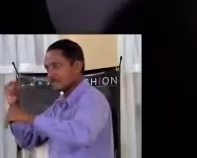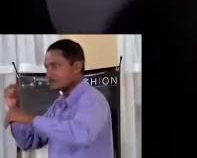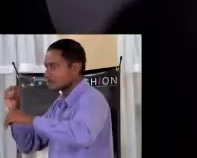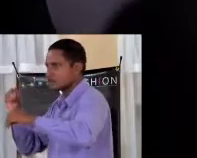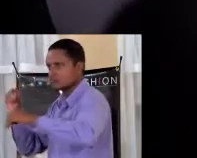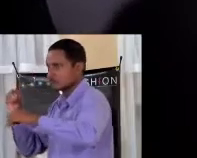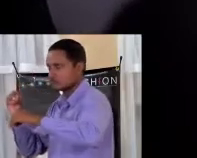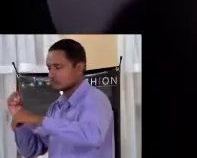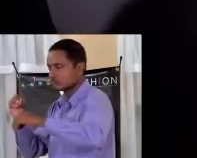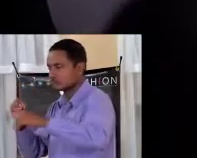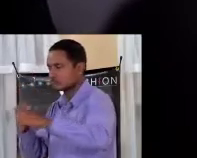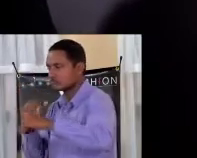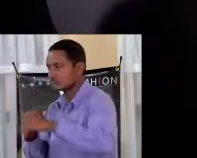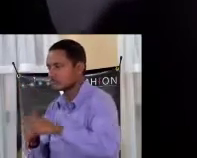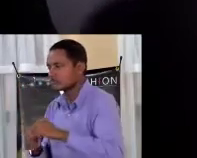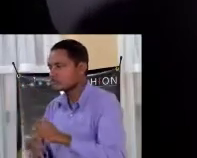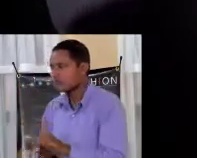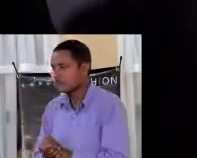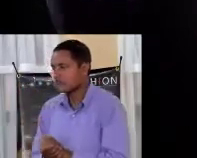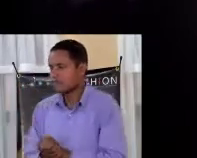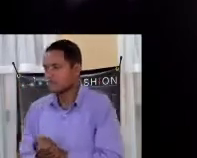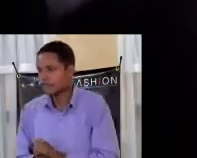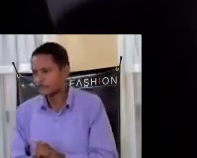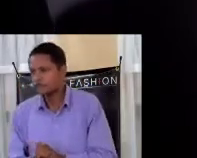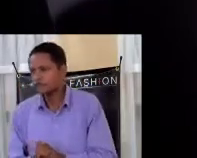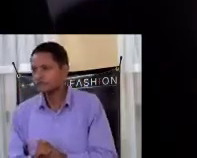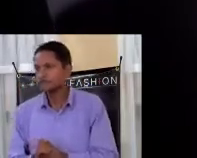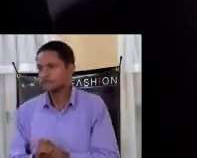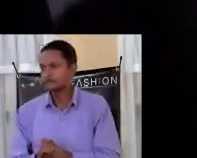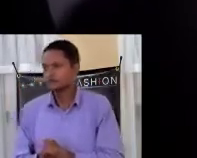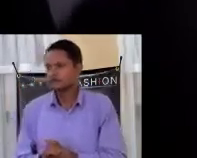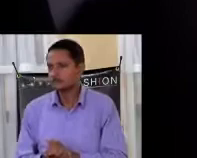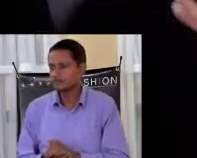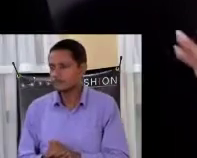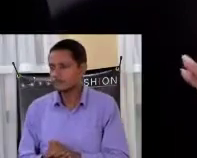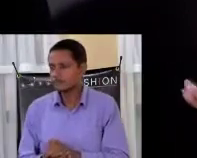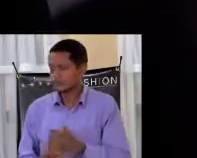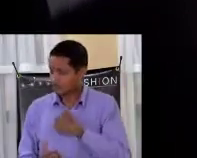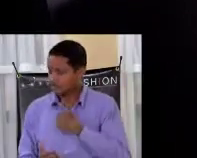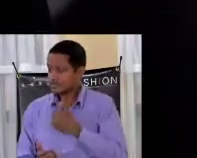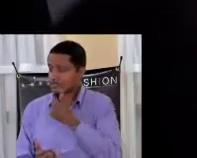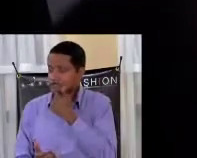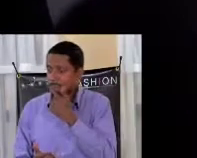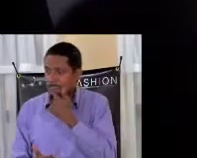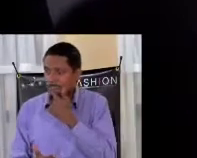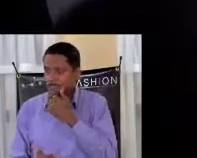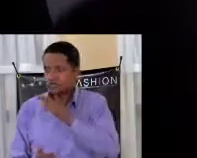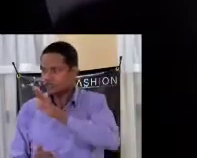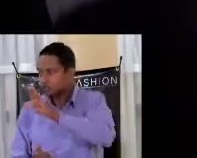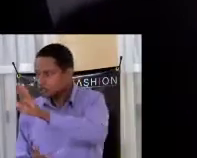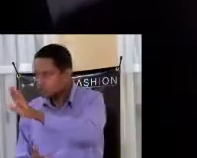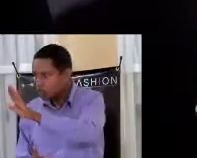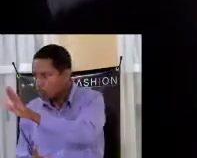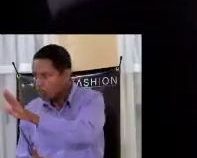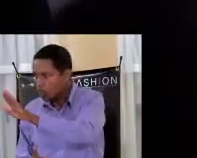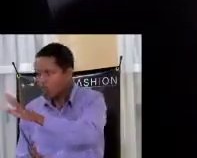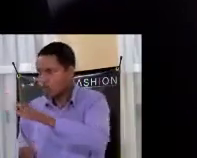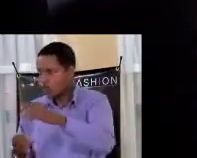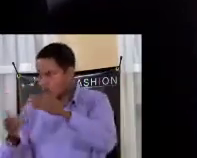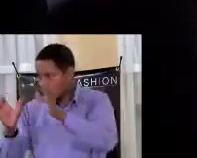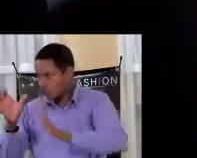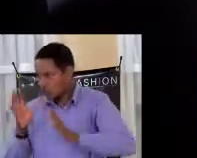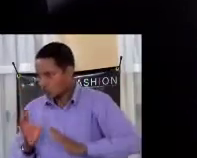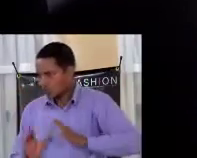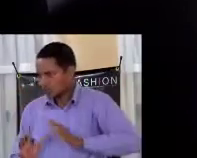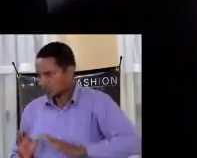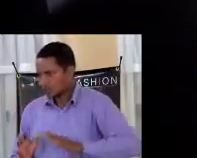that will be subjective to the designers that meet my aesthetics that I have been working with, right? I'm not saying that your item for 750 may not sell. I'm just saying